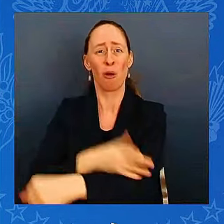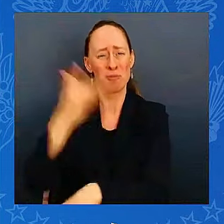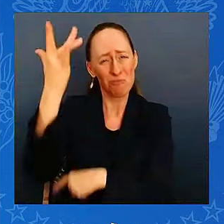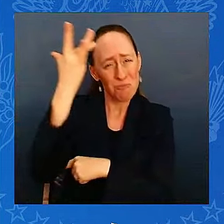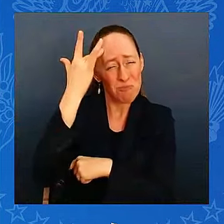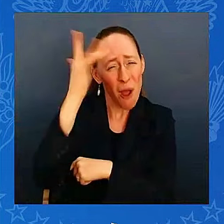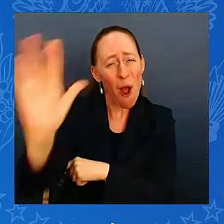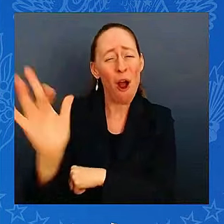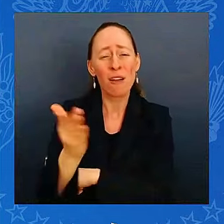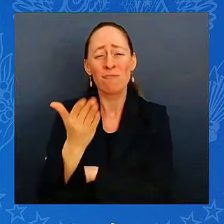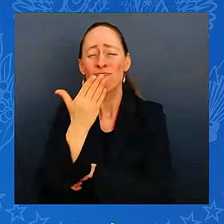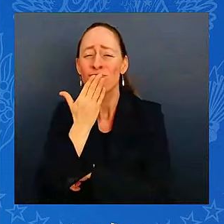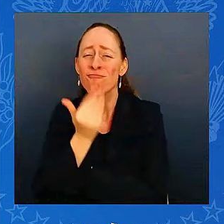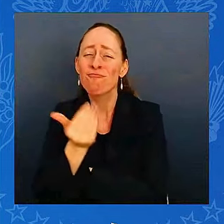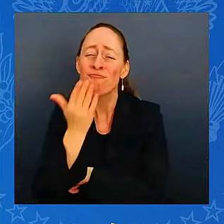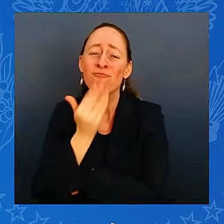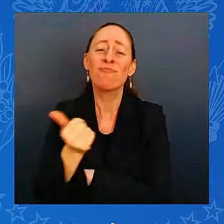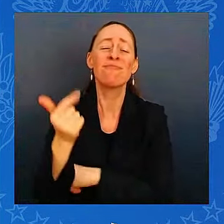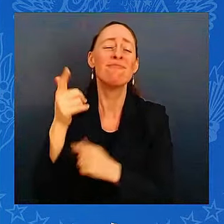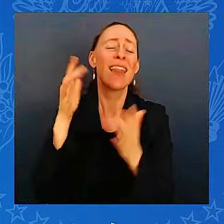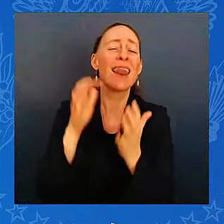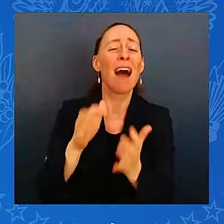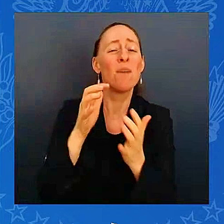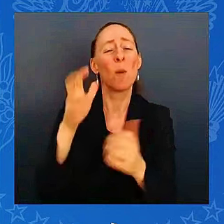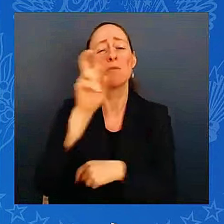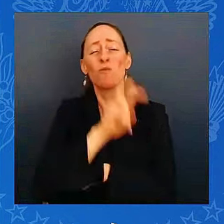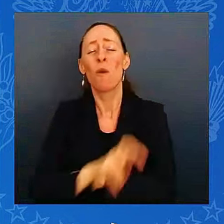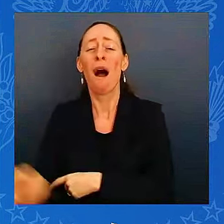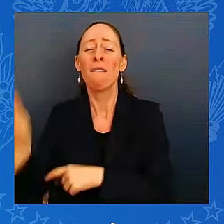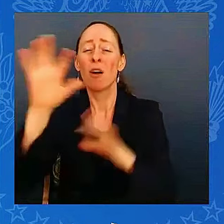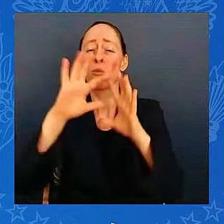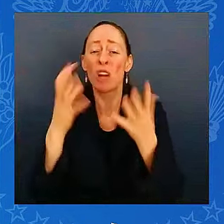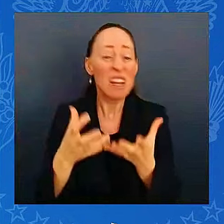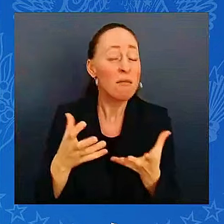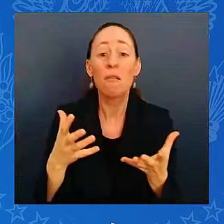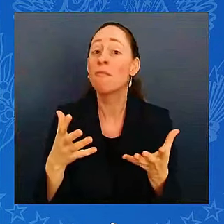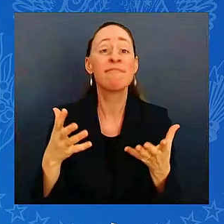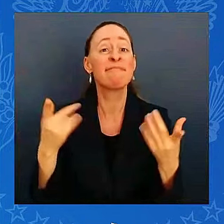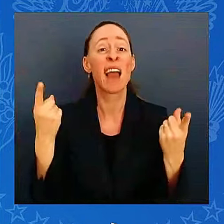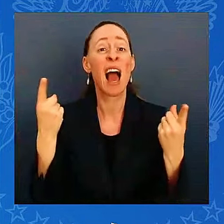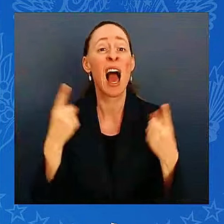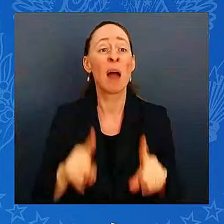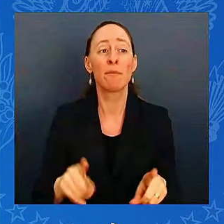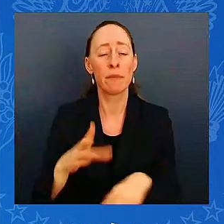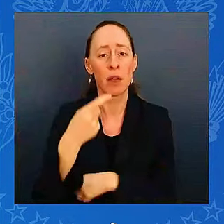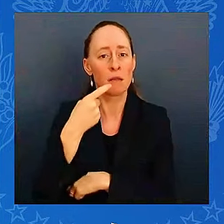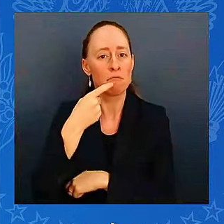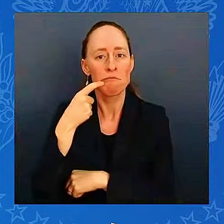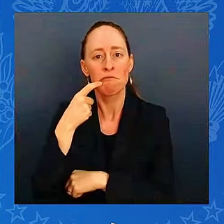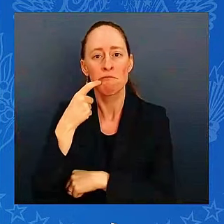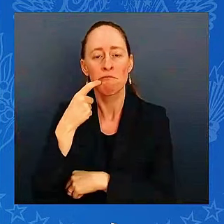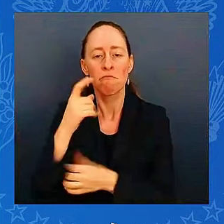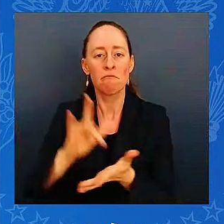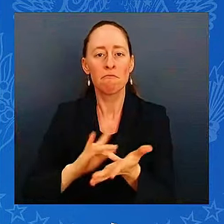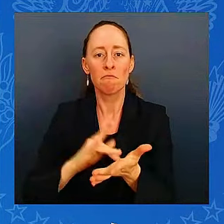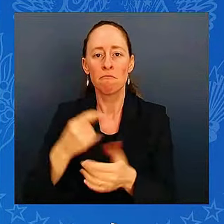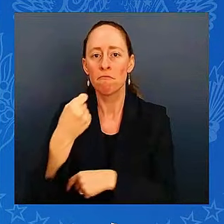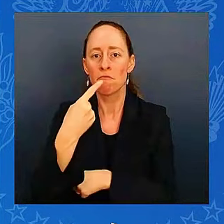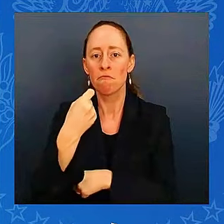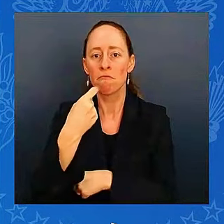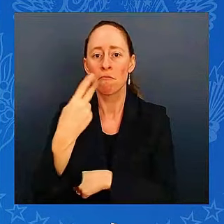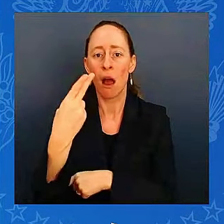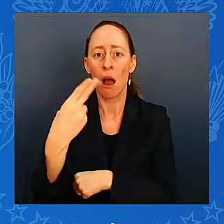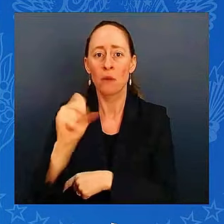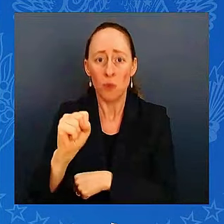in high school, she became addicted to pills. Her father eventually brought her to a treatment facility, but his insurance